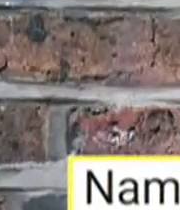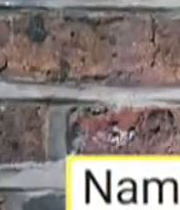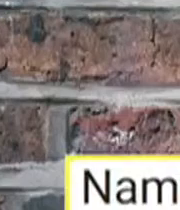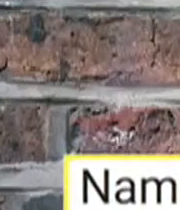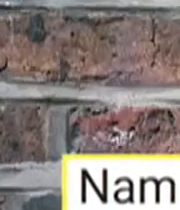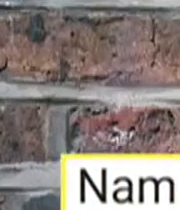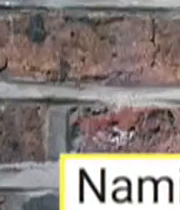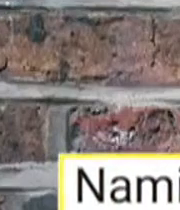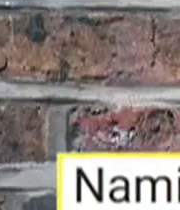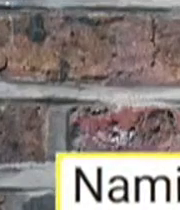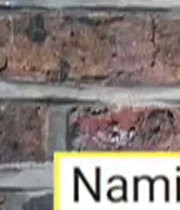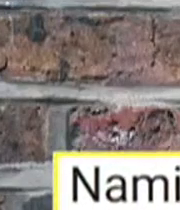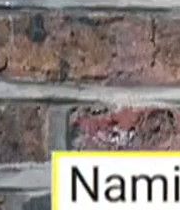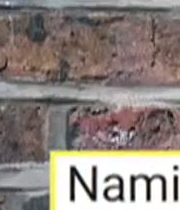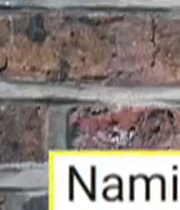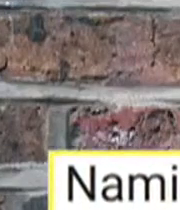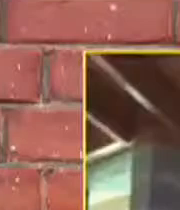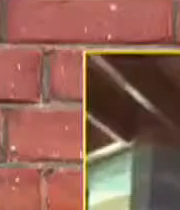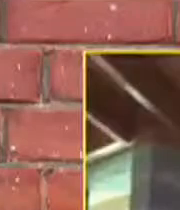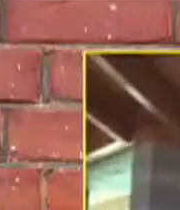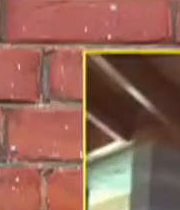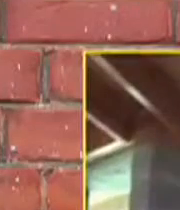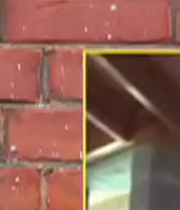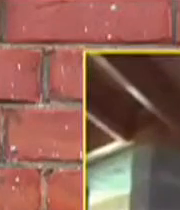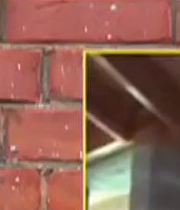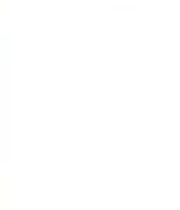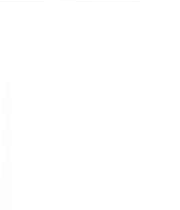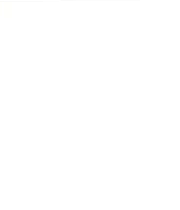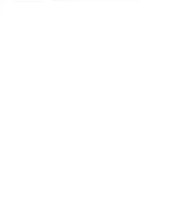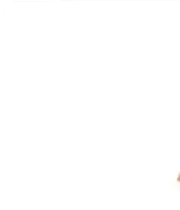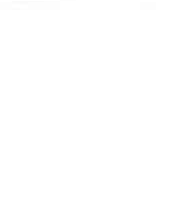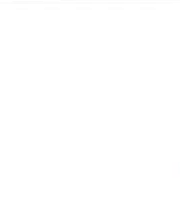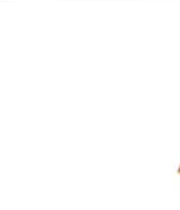tracing people and managing people? Is that even possible?